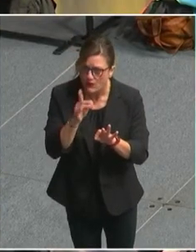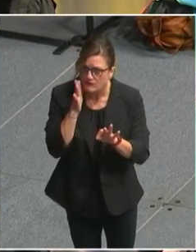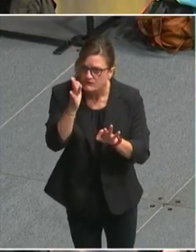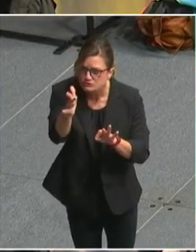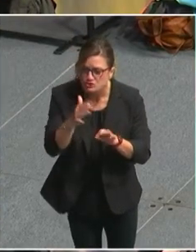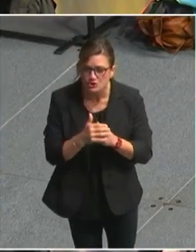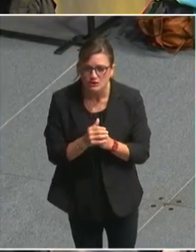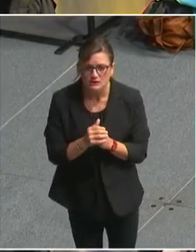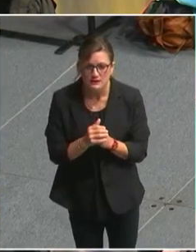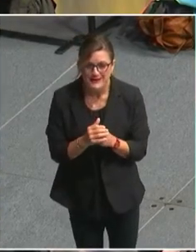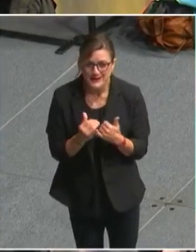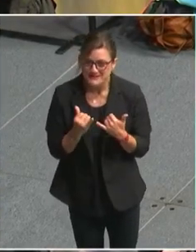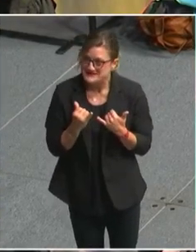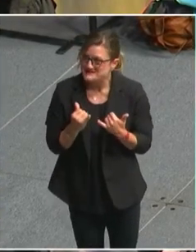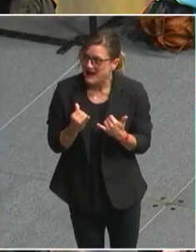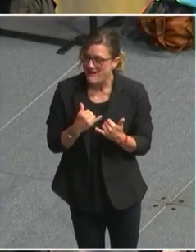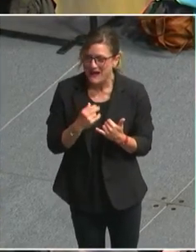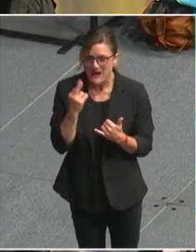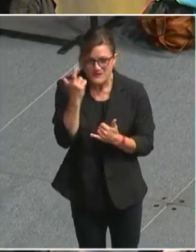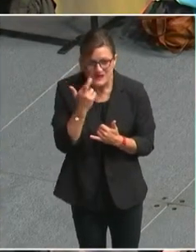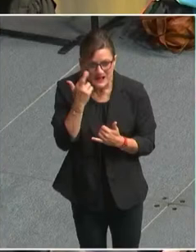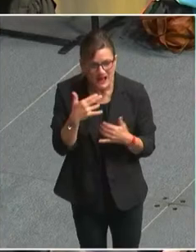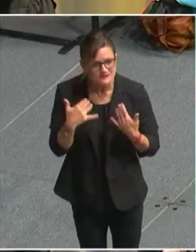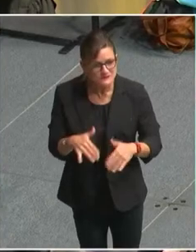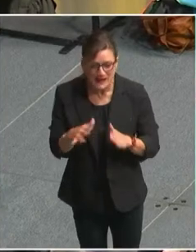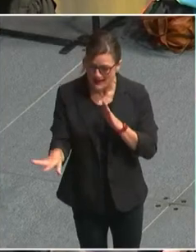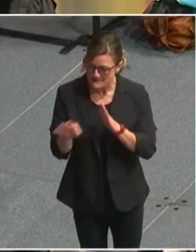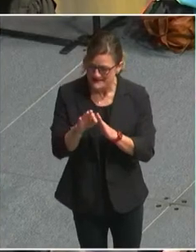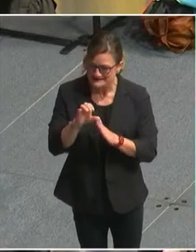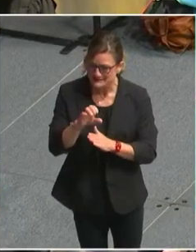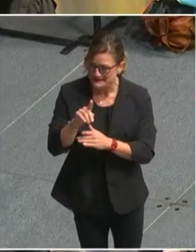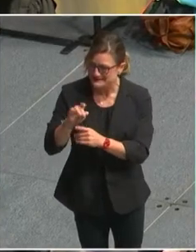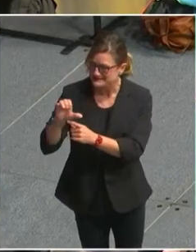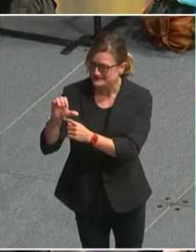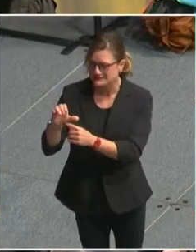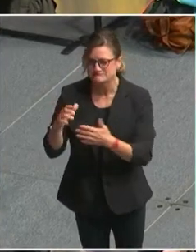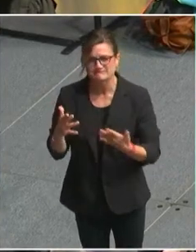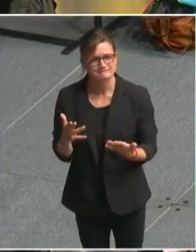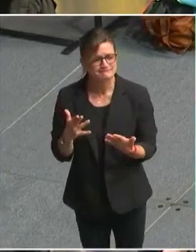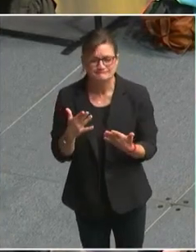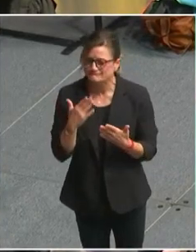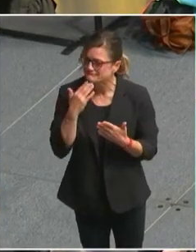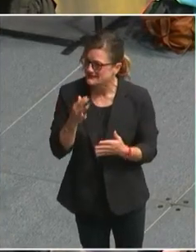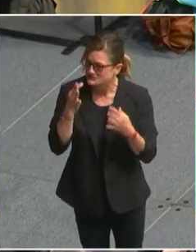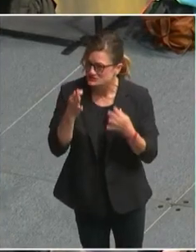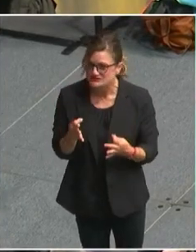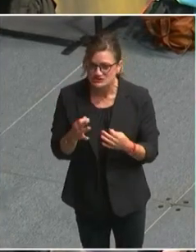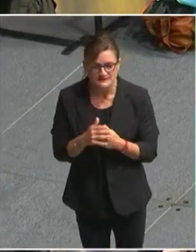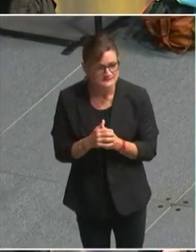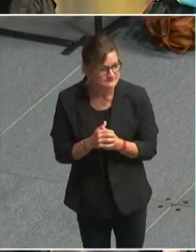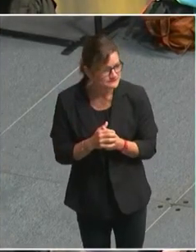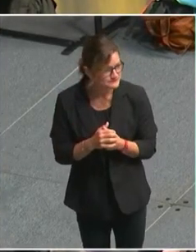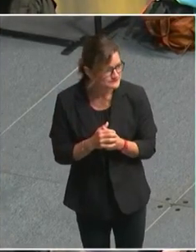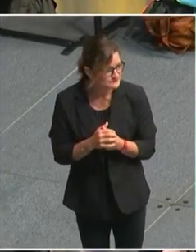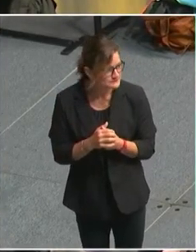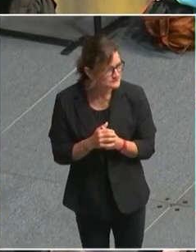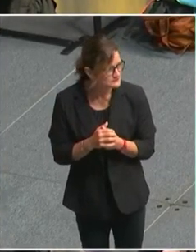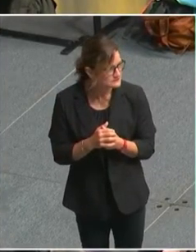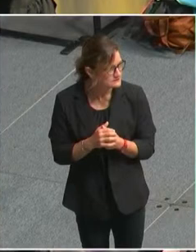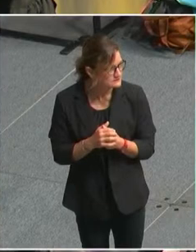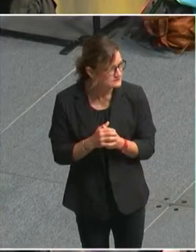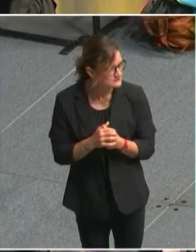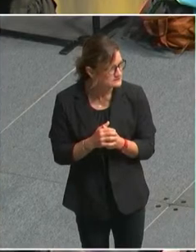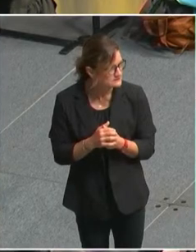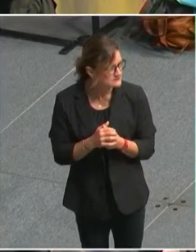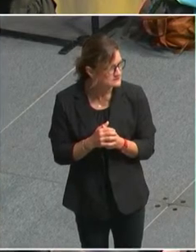I couldn't have been more blessed to find Central Piedmont. An important part of my success was finding a